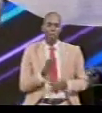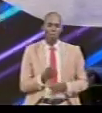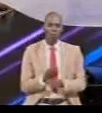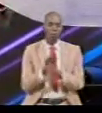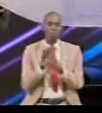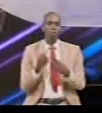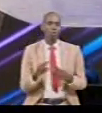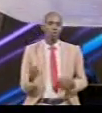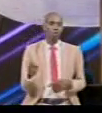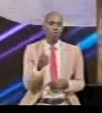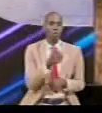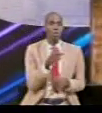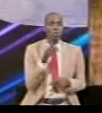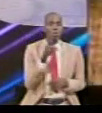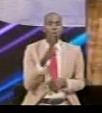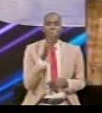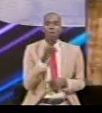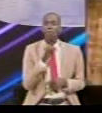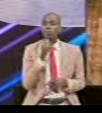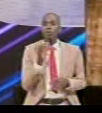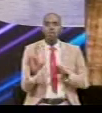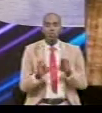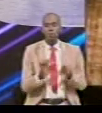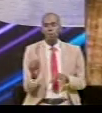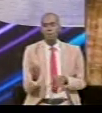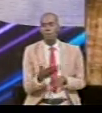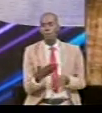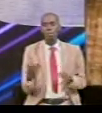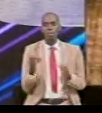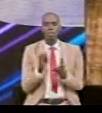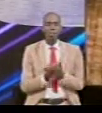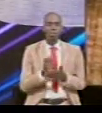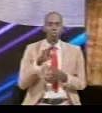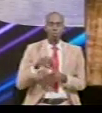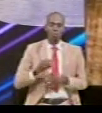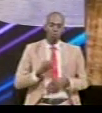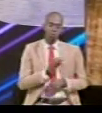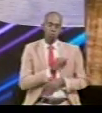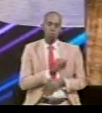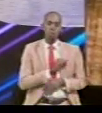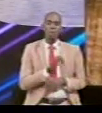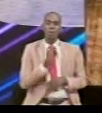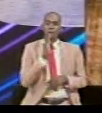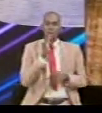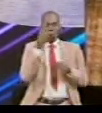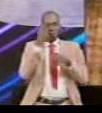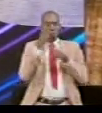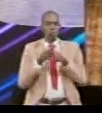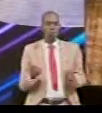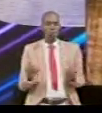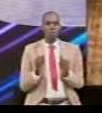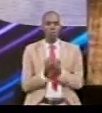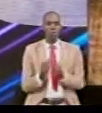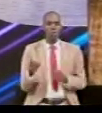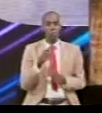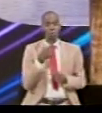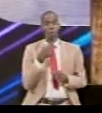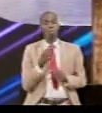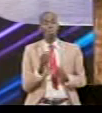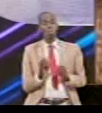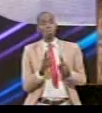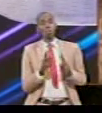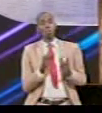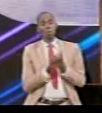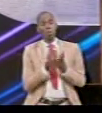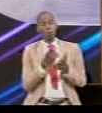are not doing things that your conscience is disagreeing with you, saying, okay, go your